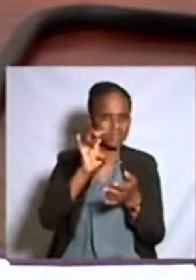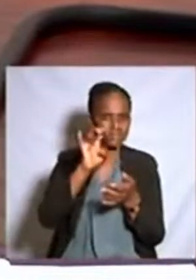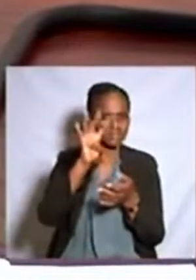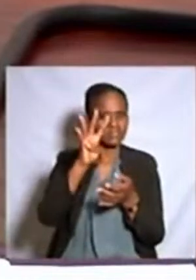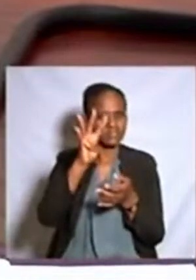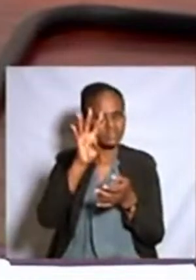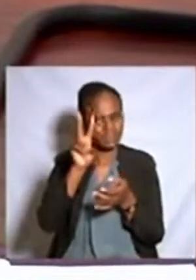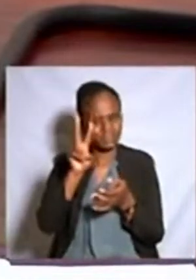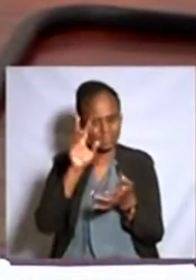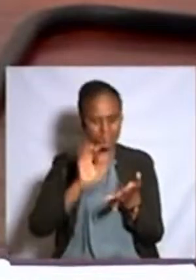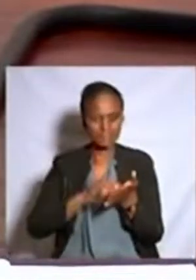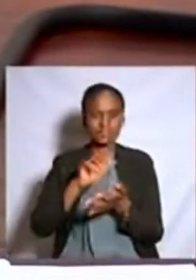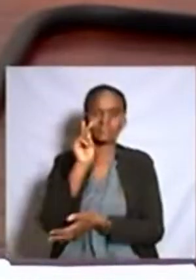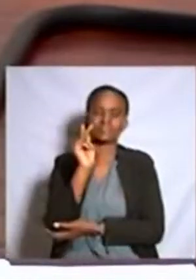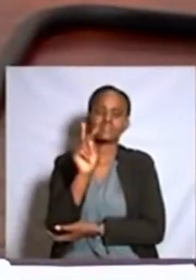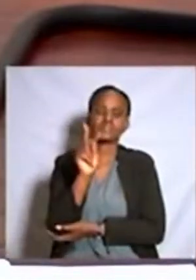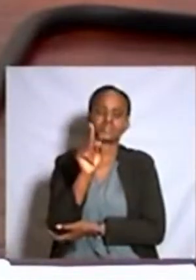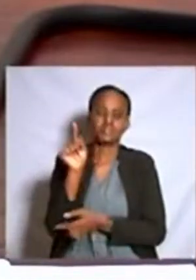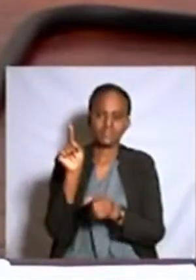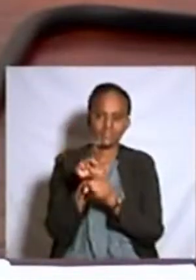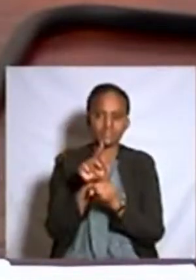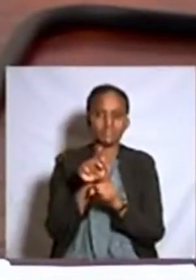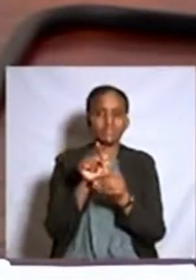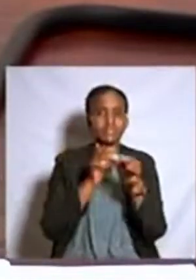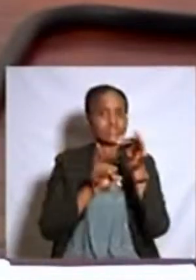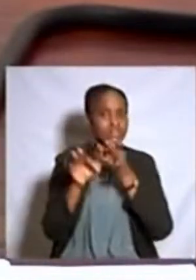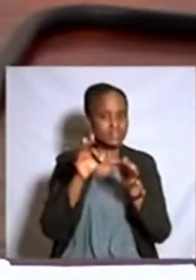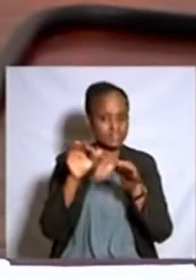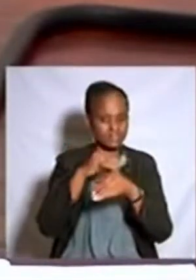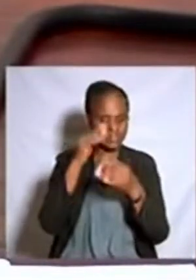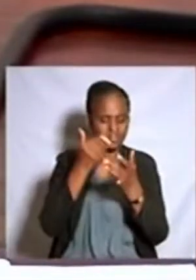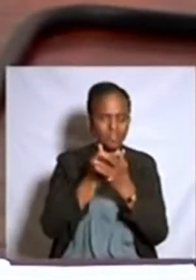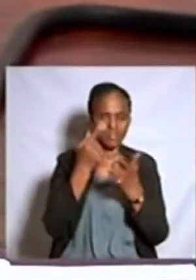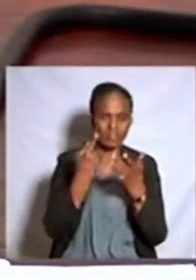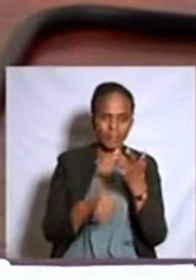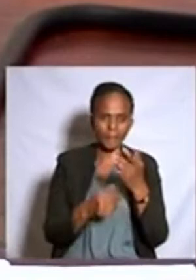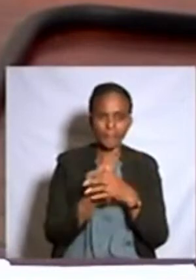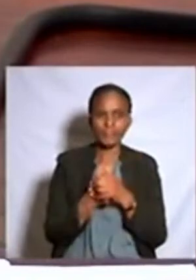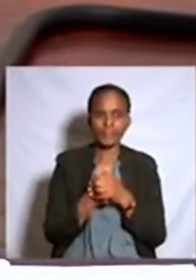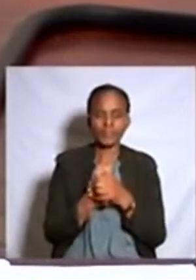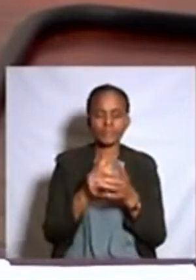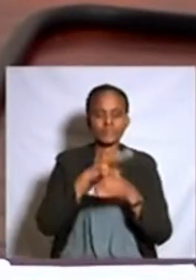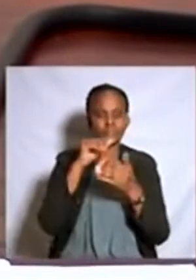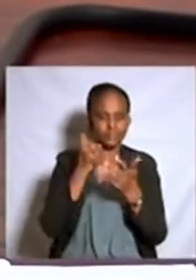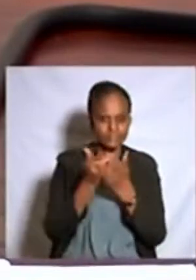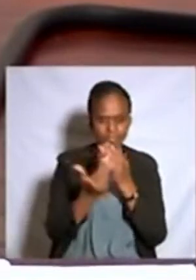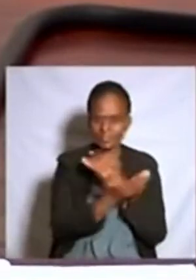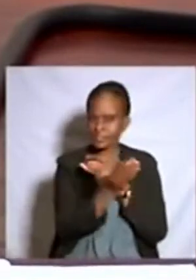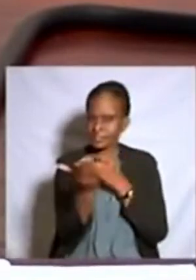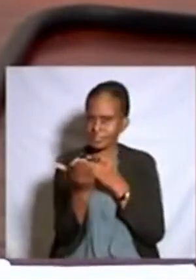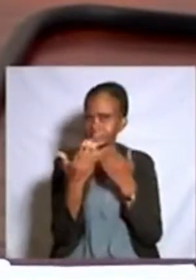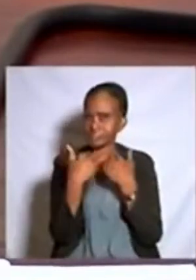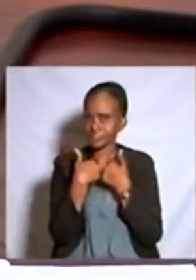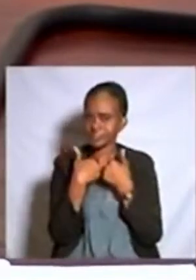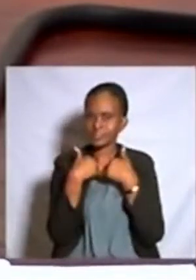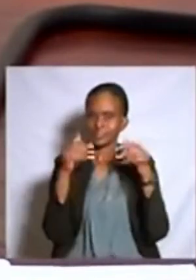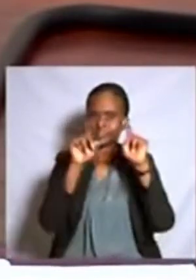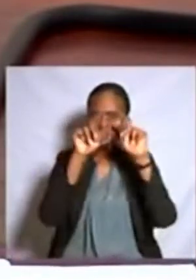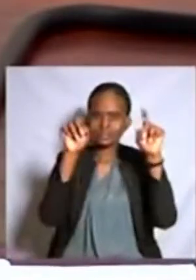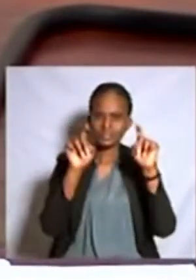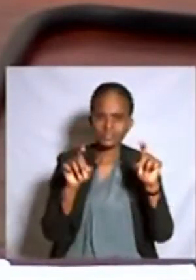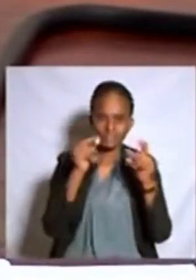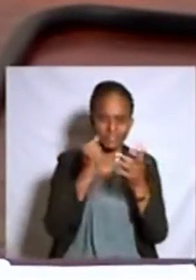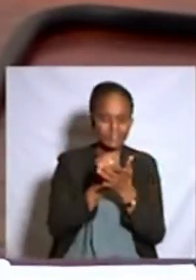3,742,000 kwacha, and you stated that all these have certificates of